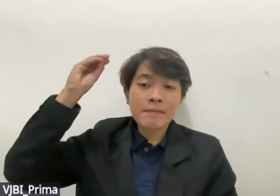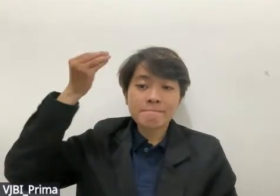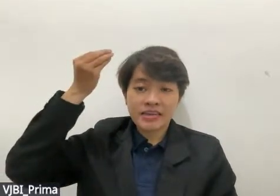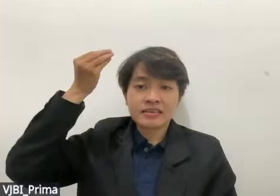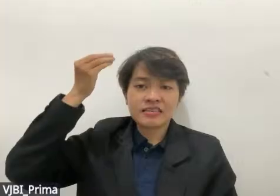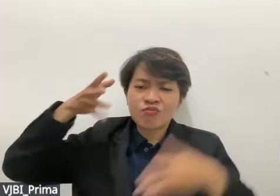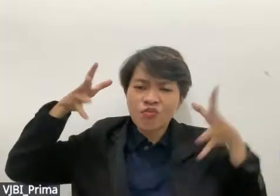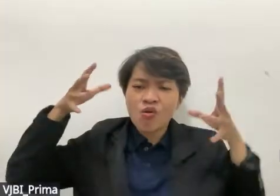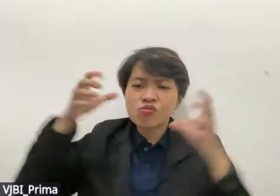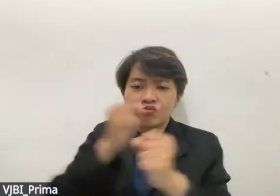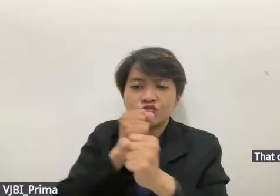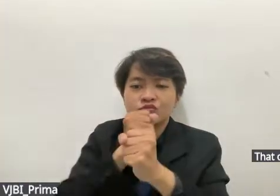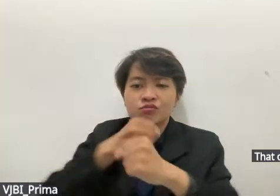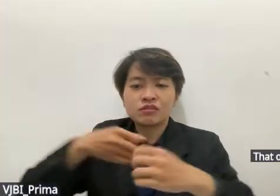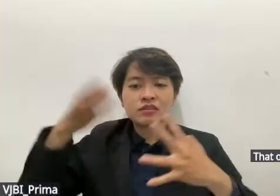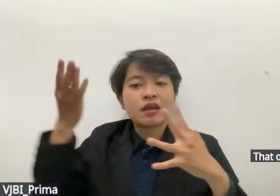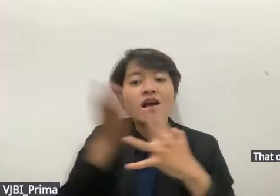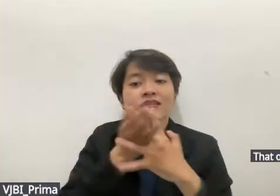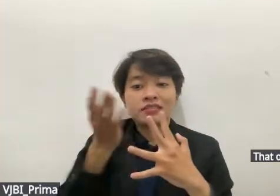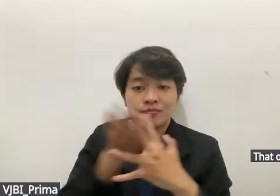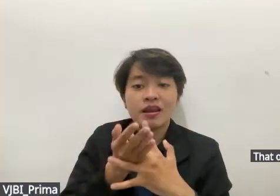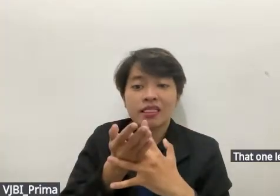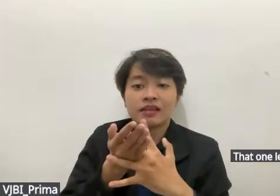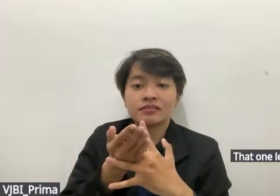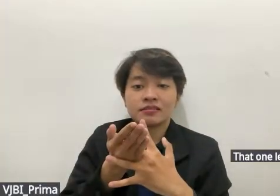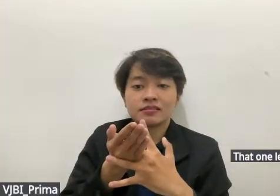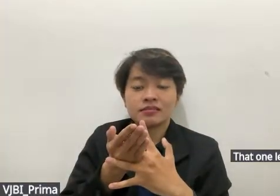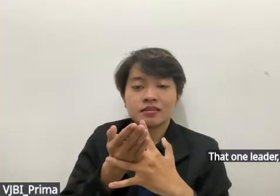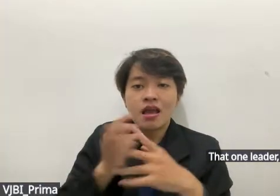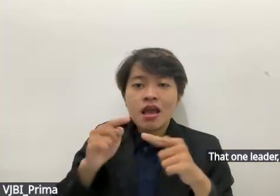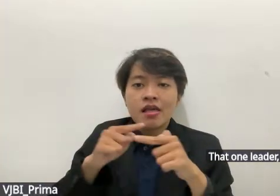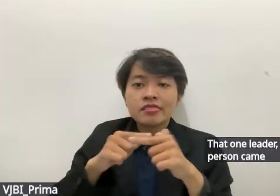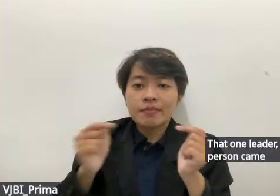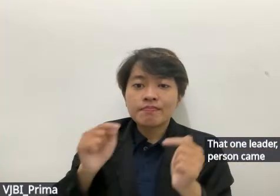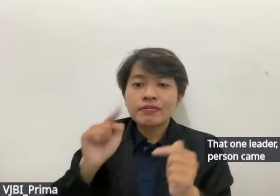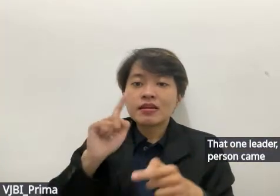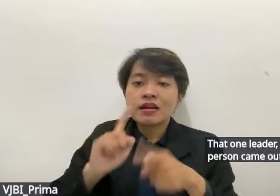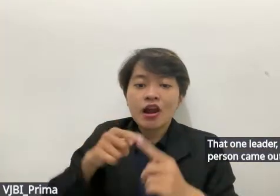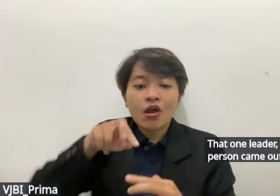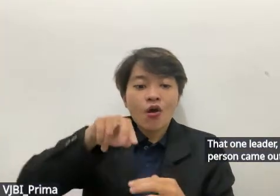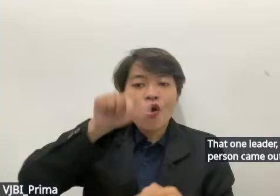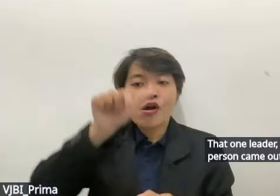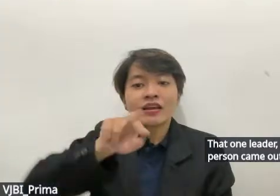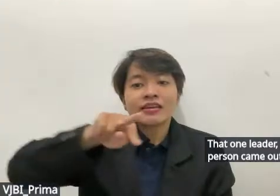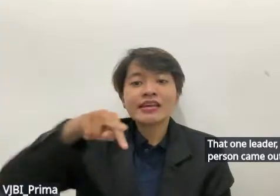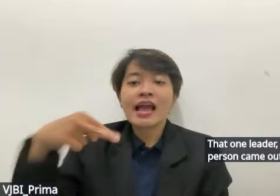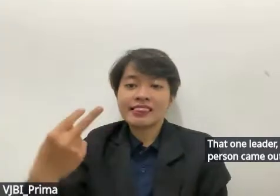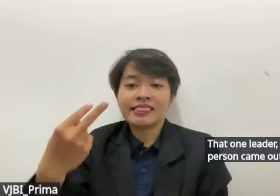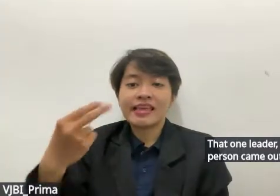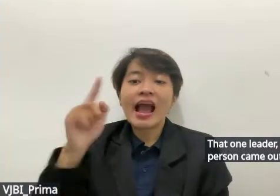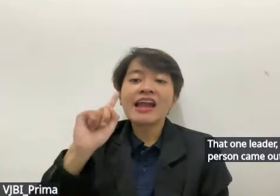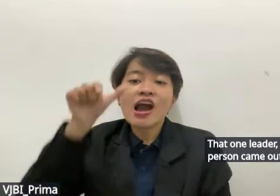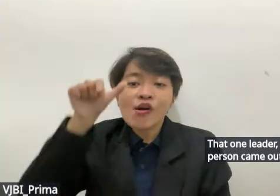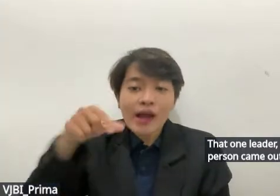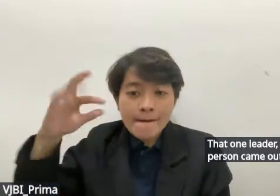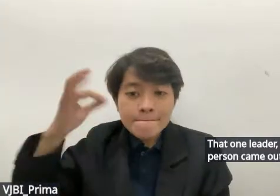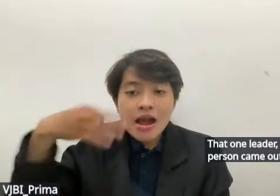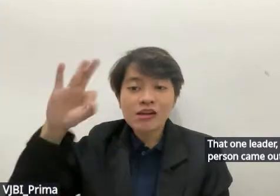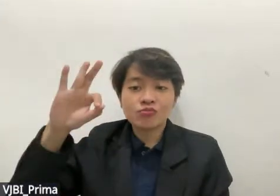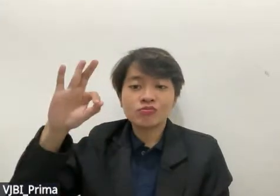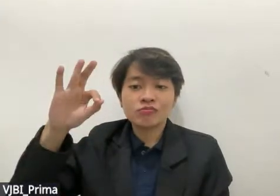on accessibility. But then when that person came out of office, the next person came on, they didn't do